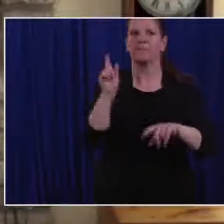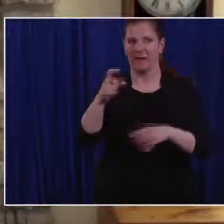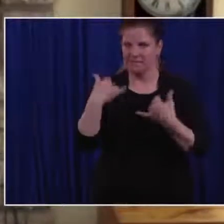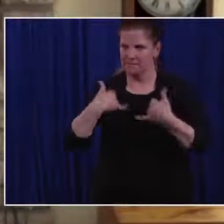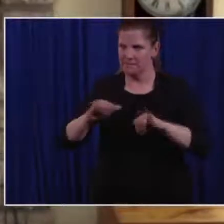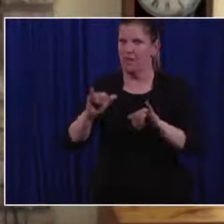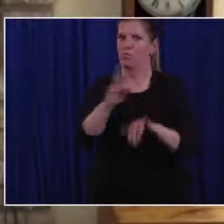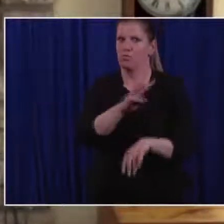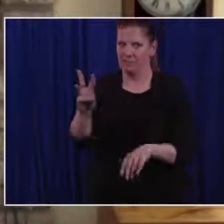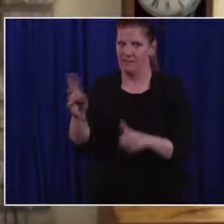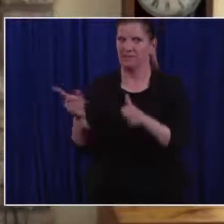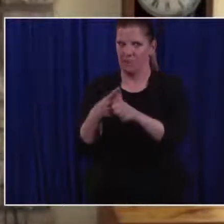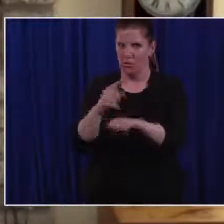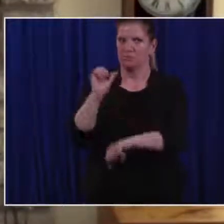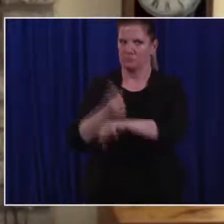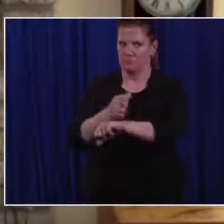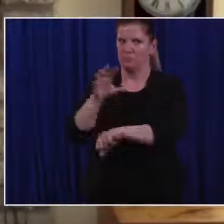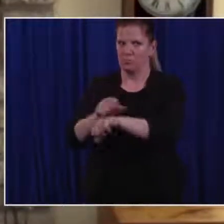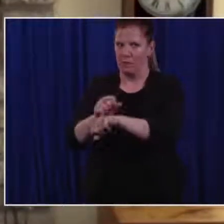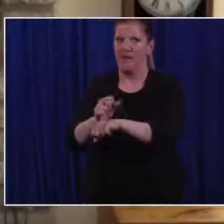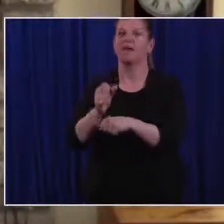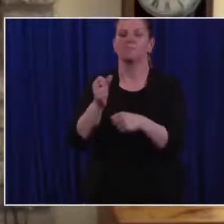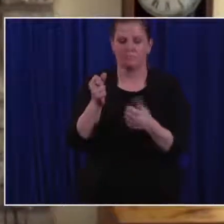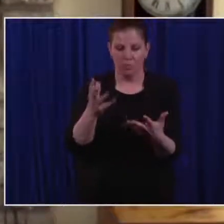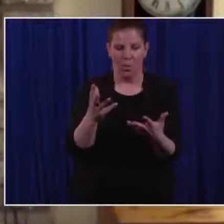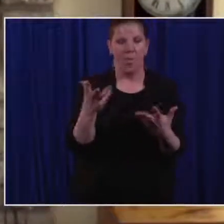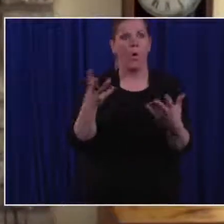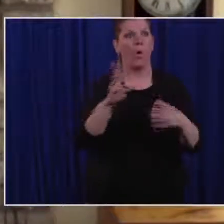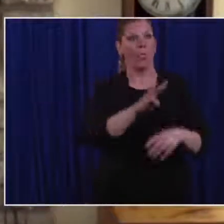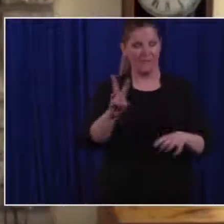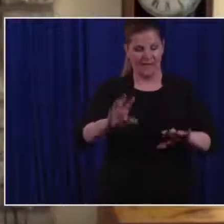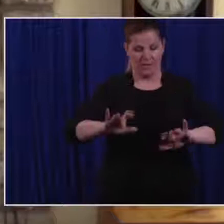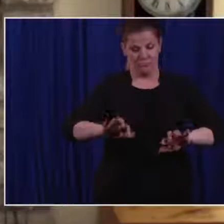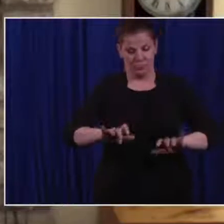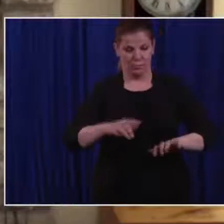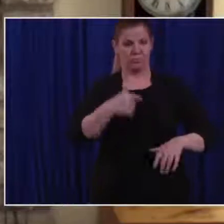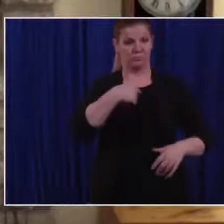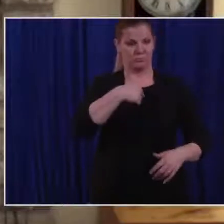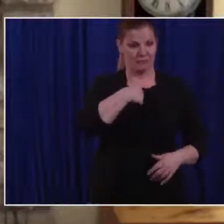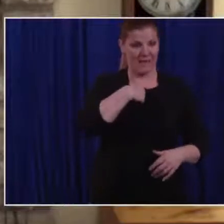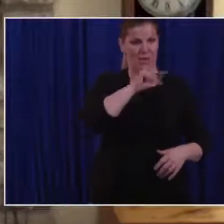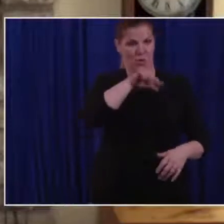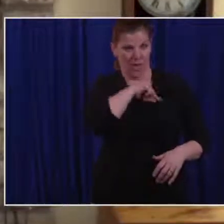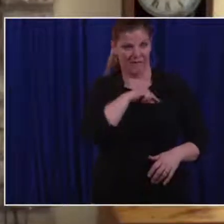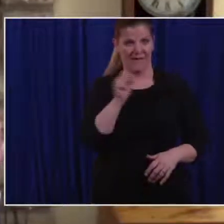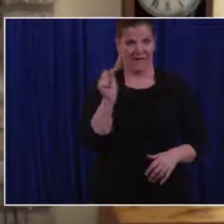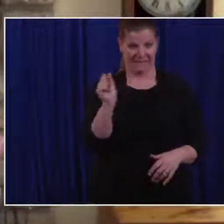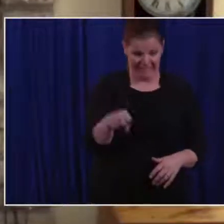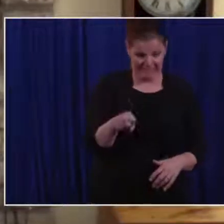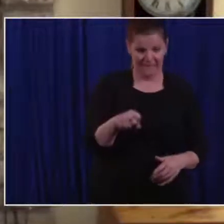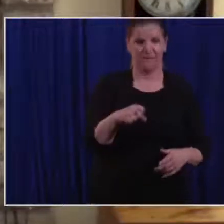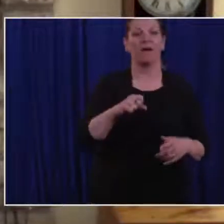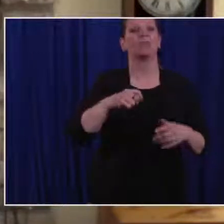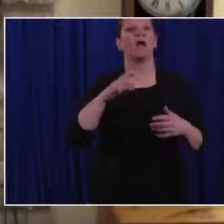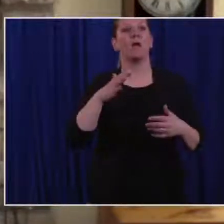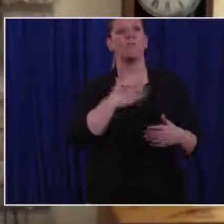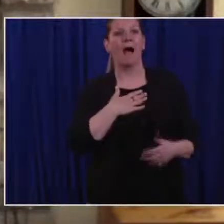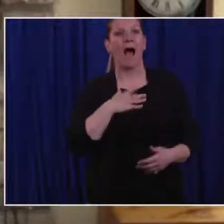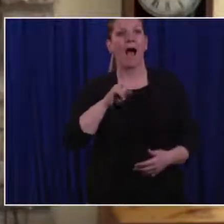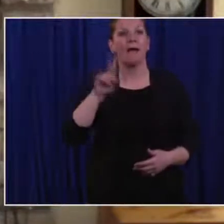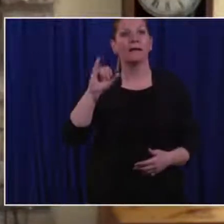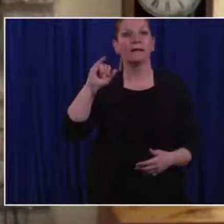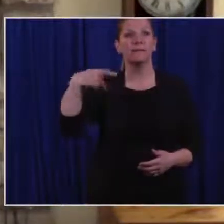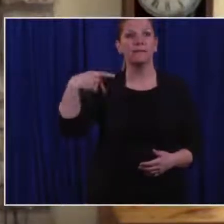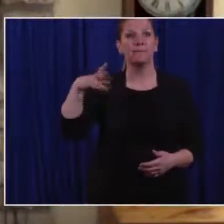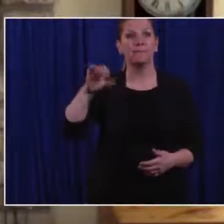qualifying medical condition. Then they can enter their zip code to see vaccine providers within a 20-mile area,